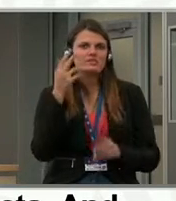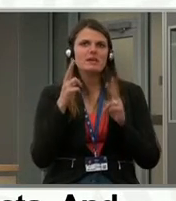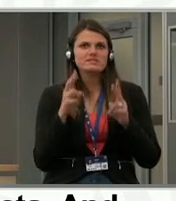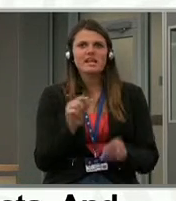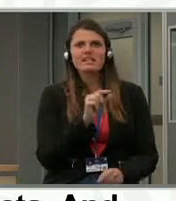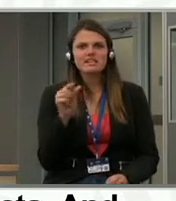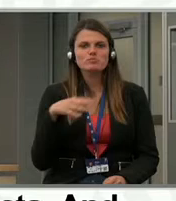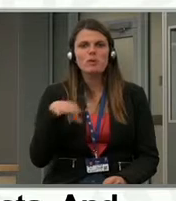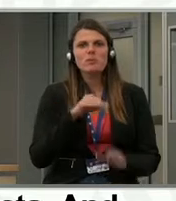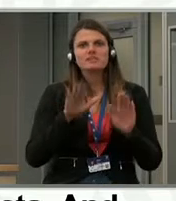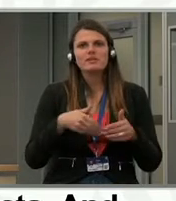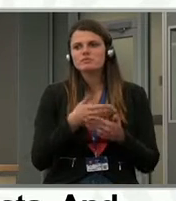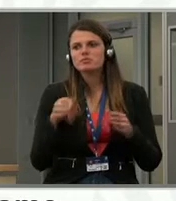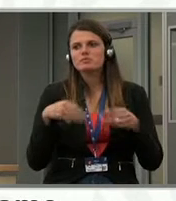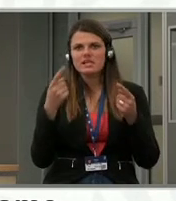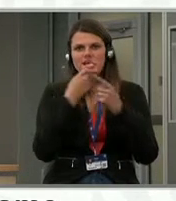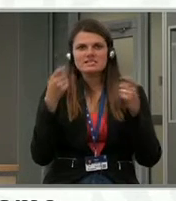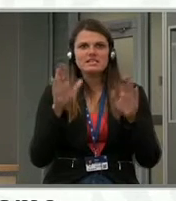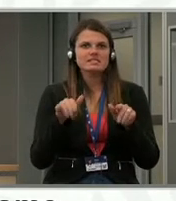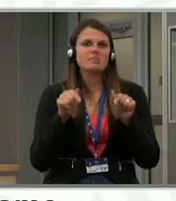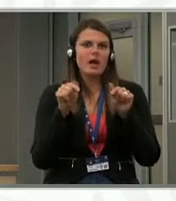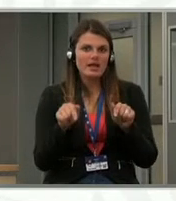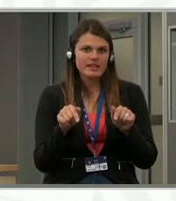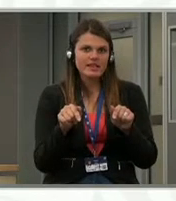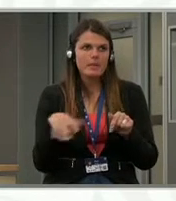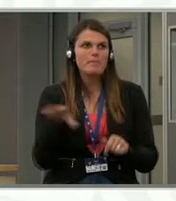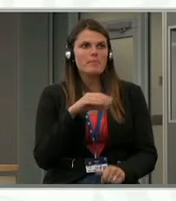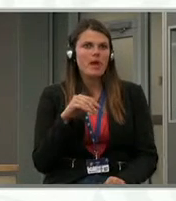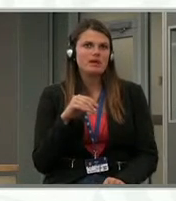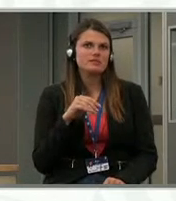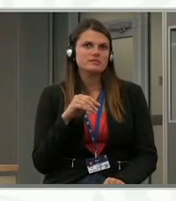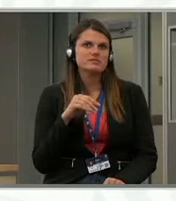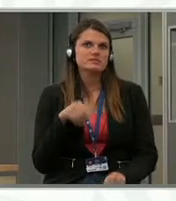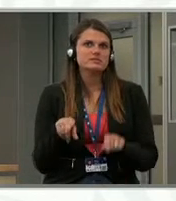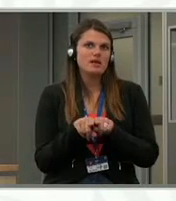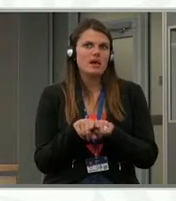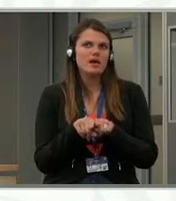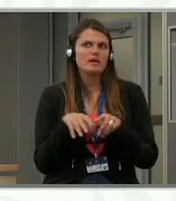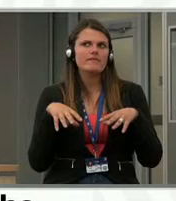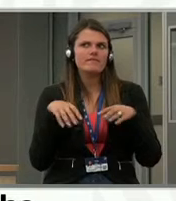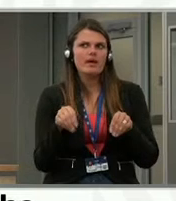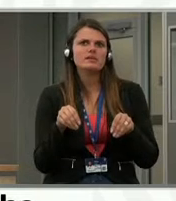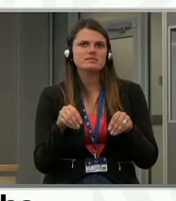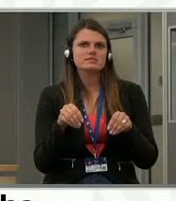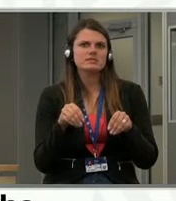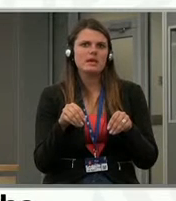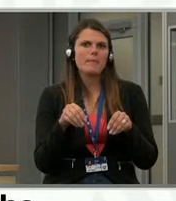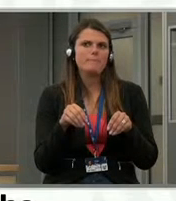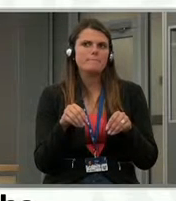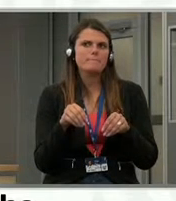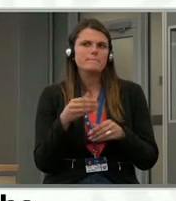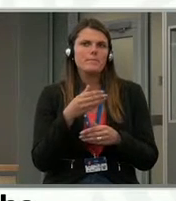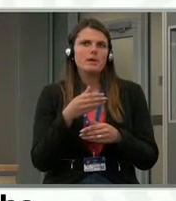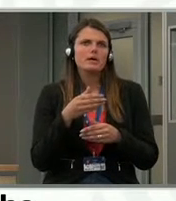soon. What we are also doing is engaged in the review of the disability strategy, as I mentioned